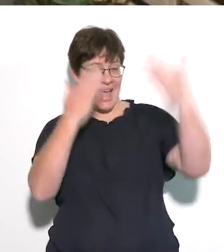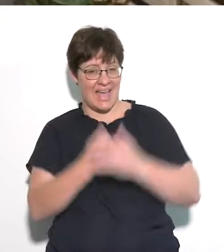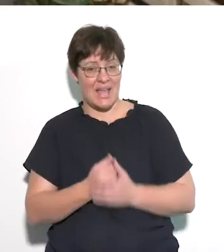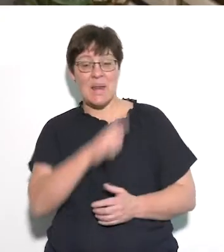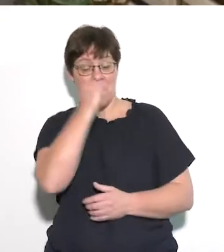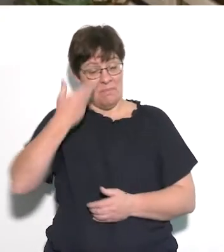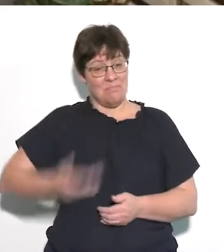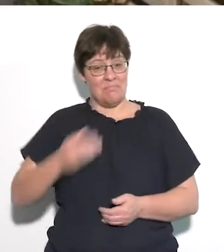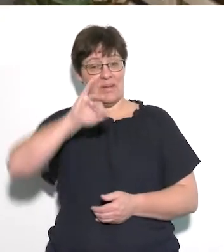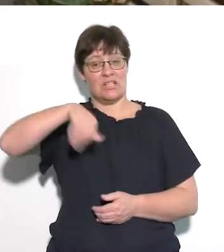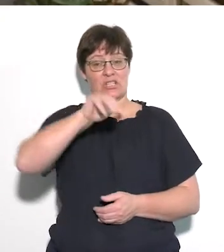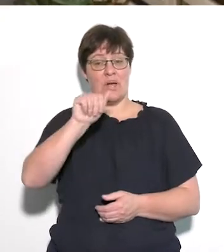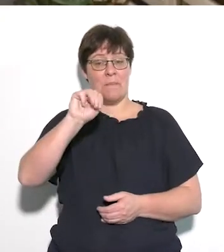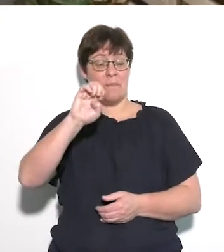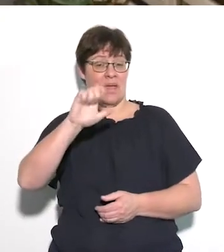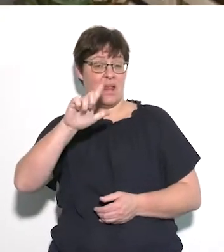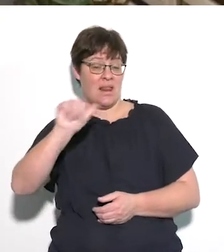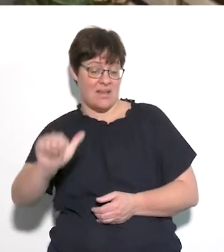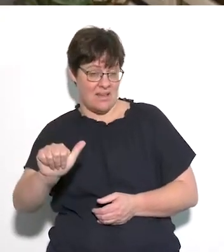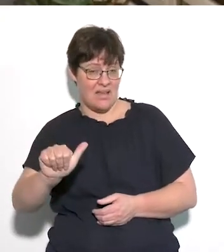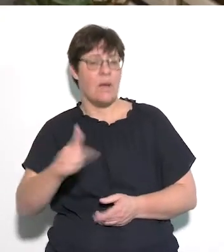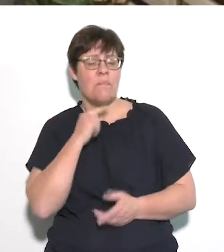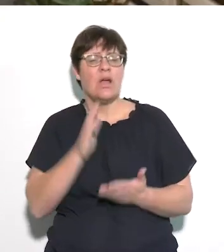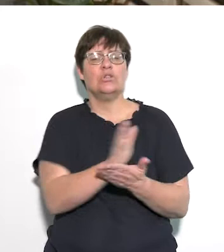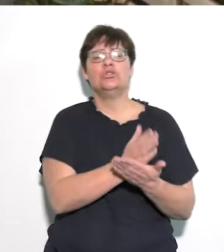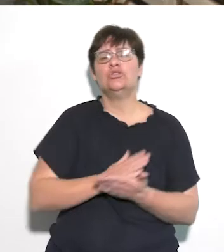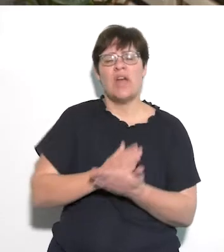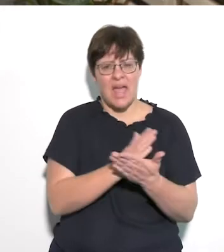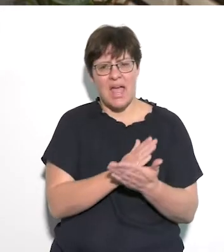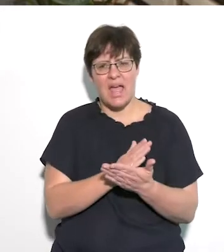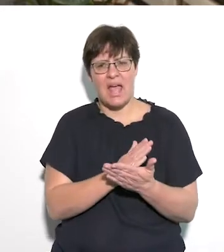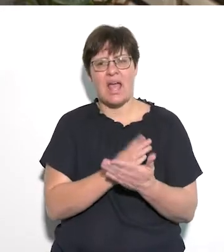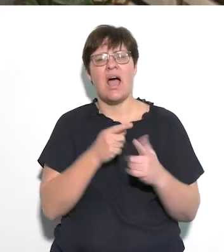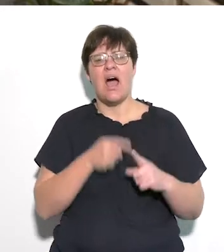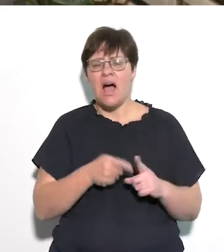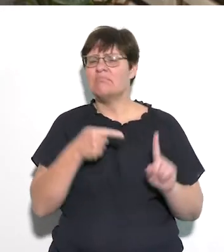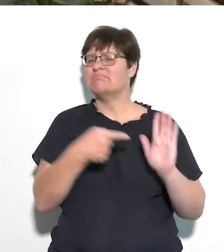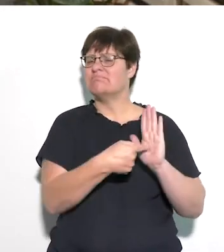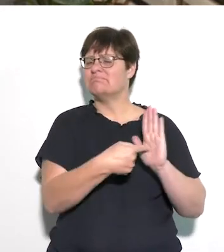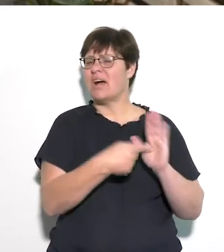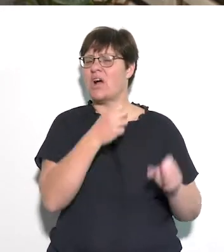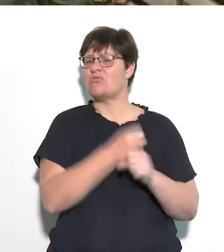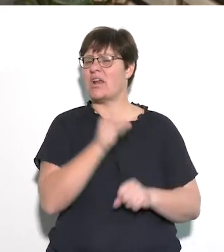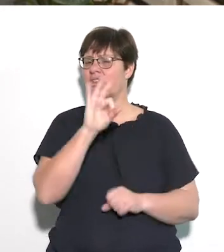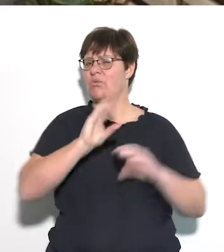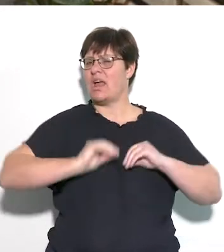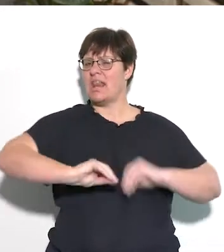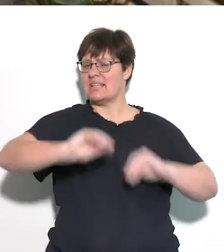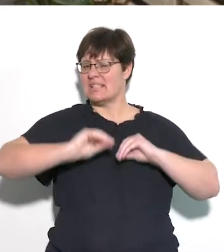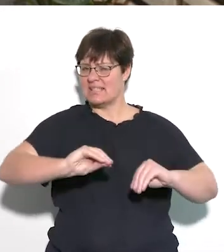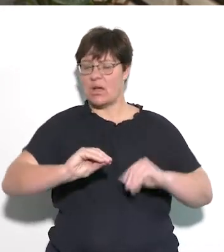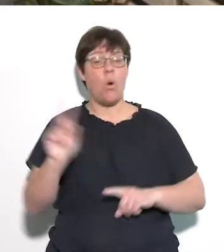Hi, I'm Jamela Khosa, and today I'll be sharing with you how to make a teaching aid for a grade 3